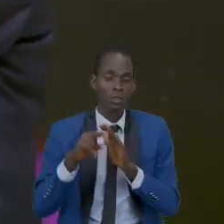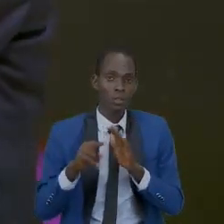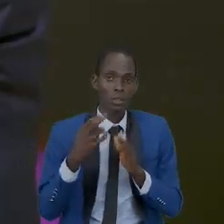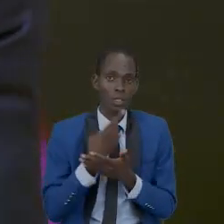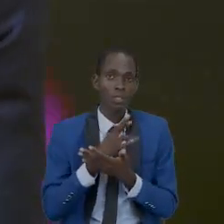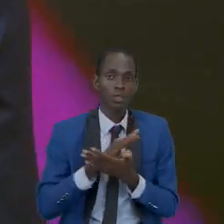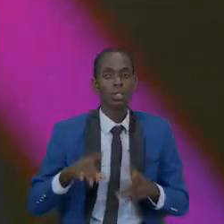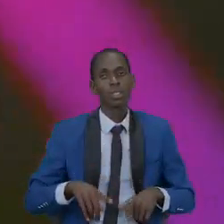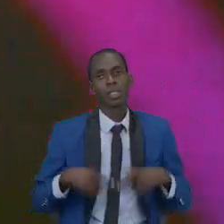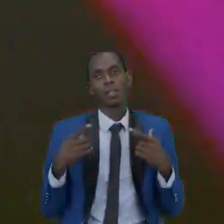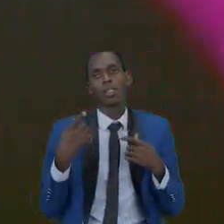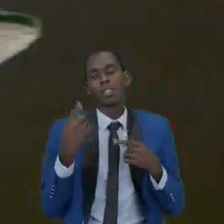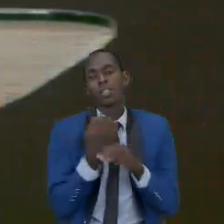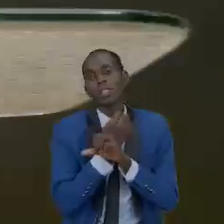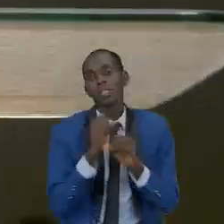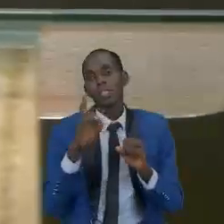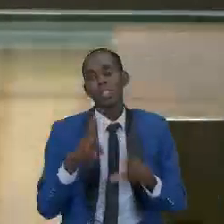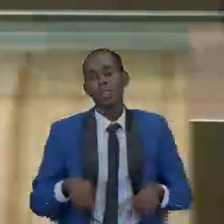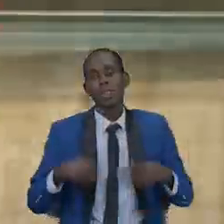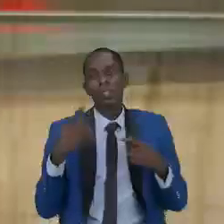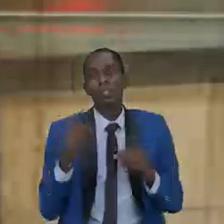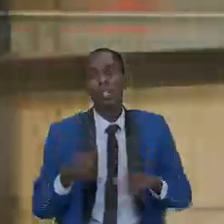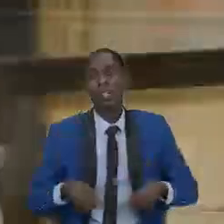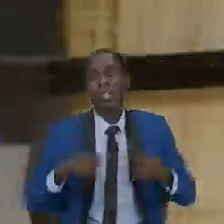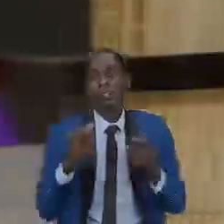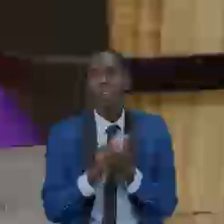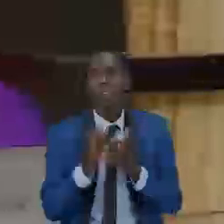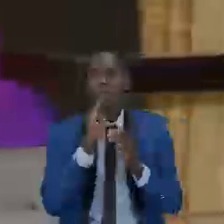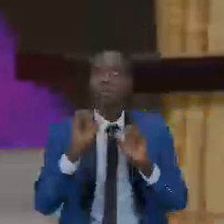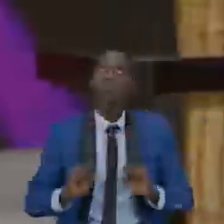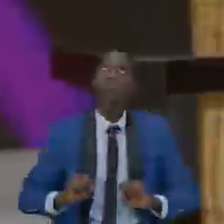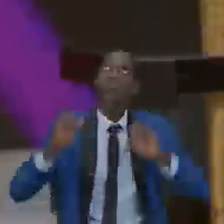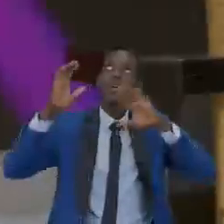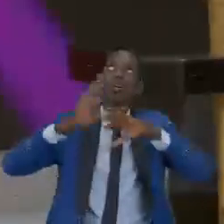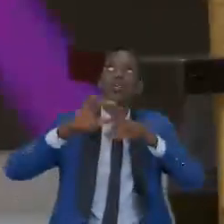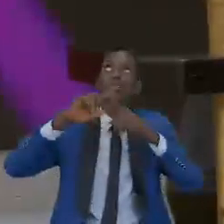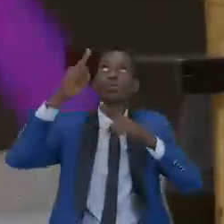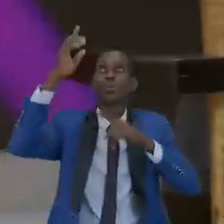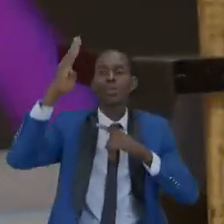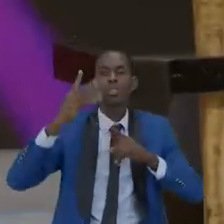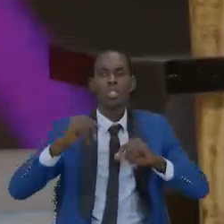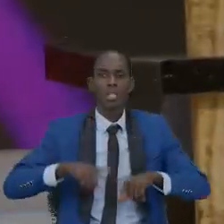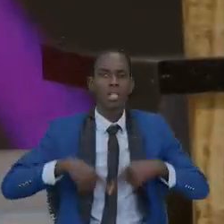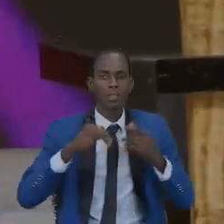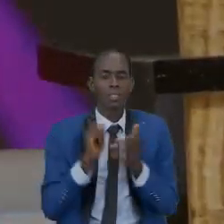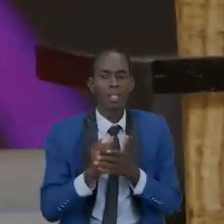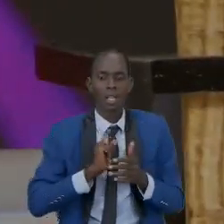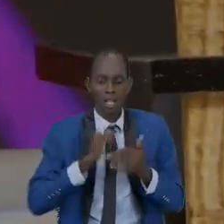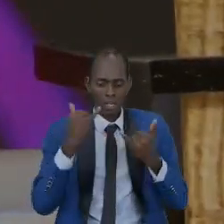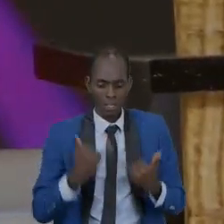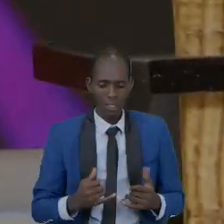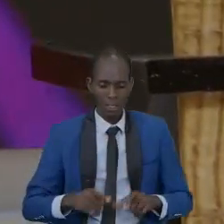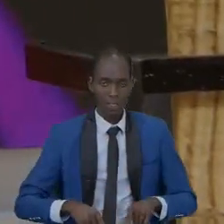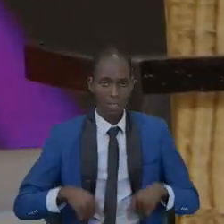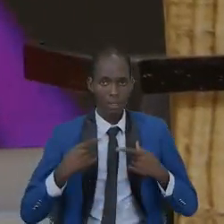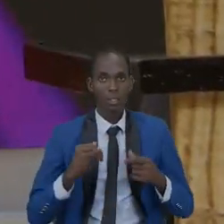ransomed life, the life that is reconciled unto God. It says, the life which I now live, I